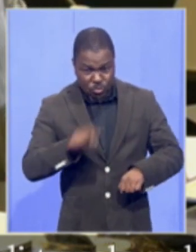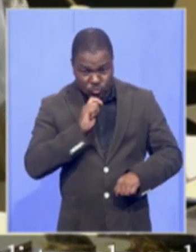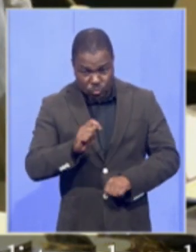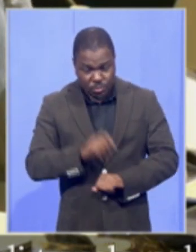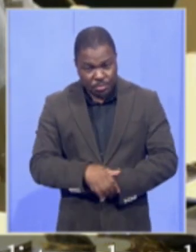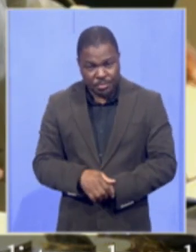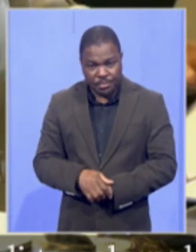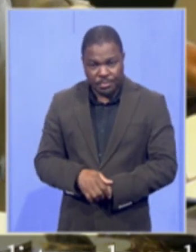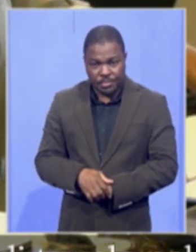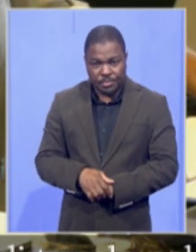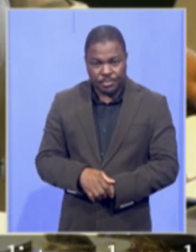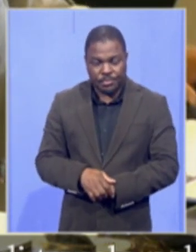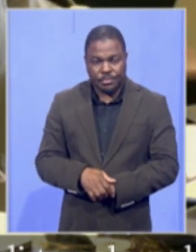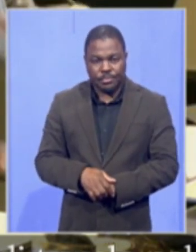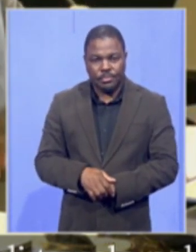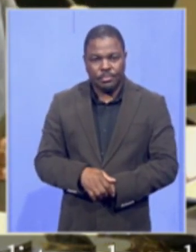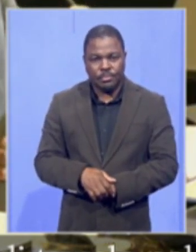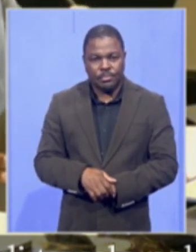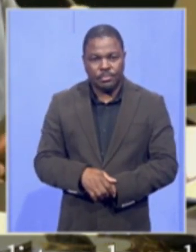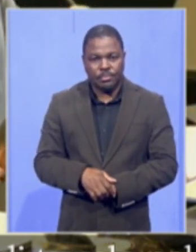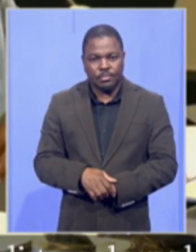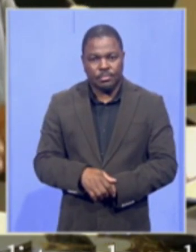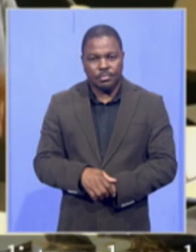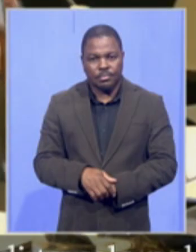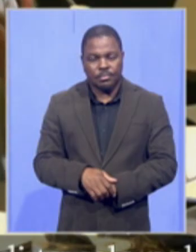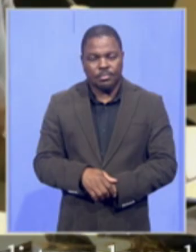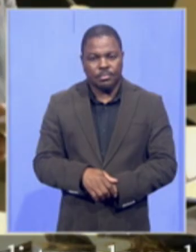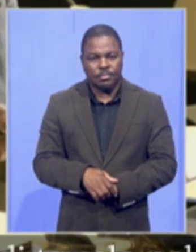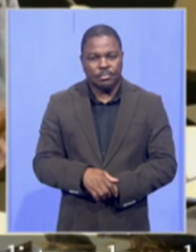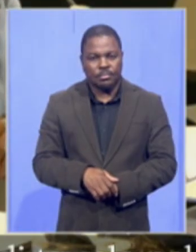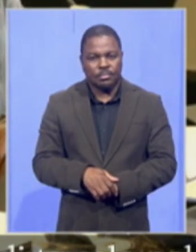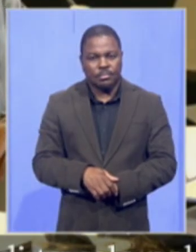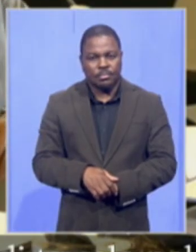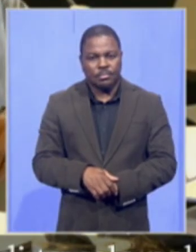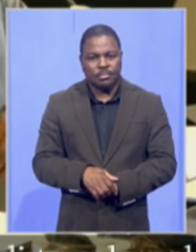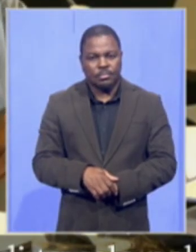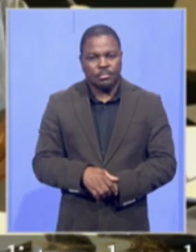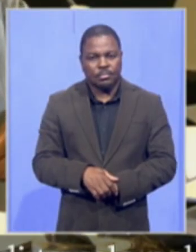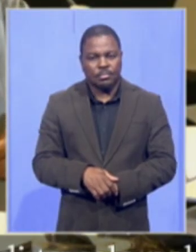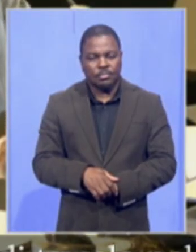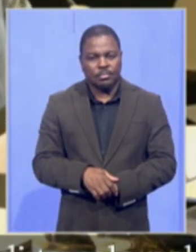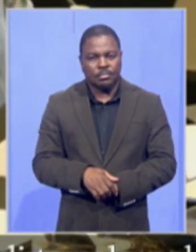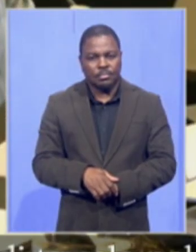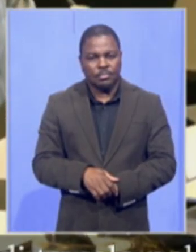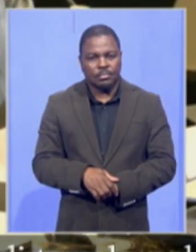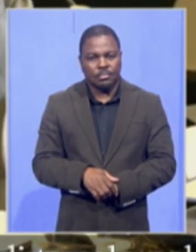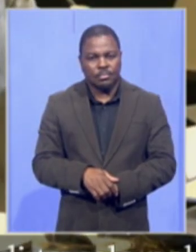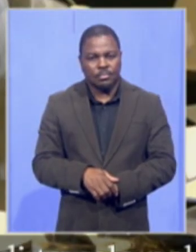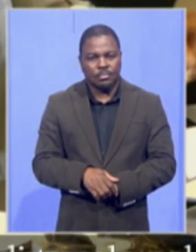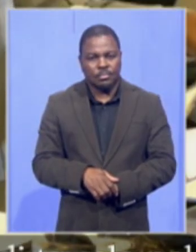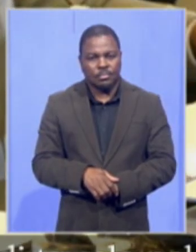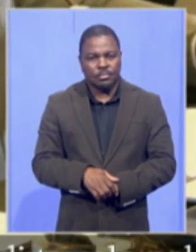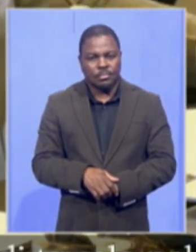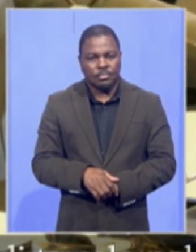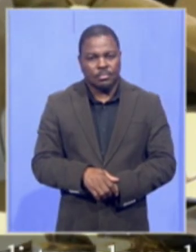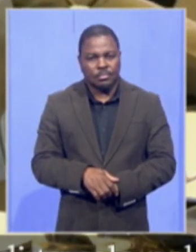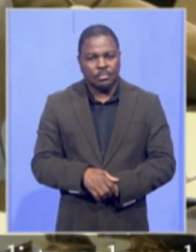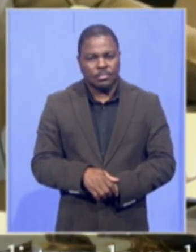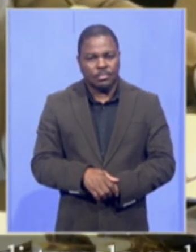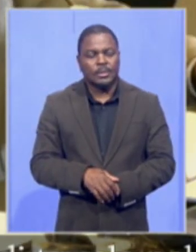le miyalezo ke eyayi phathelene nezesondo eyayi amanyala phakathi okanye ingamanyala.